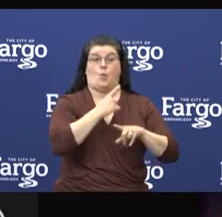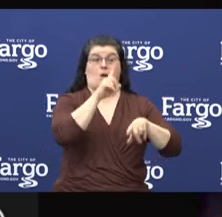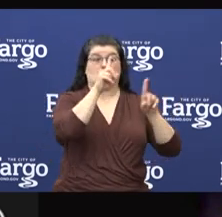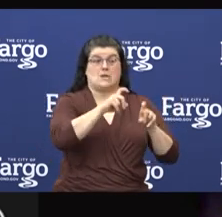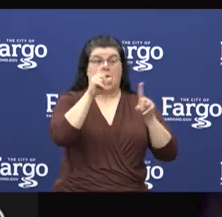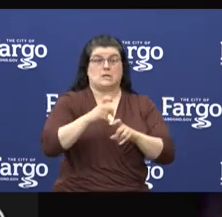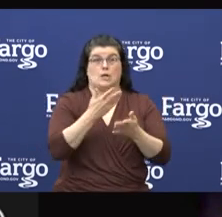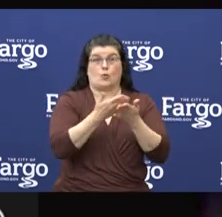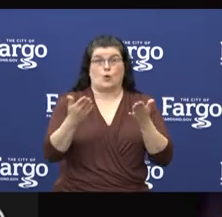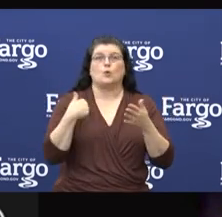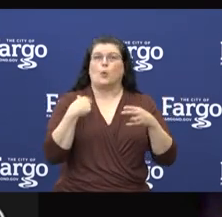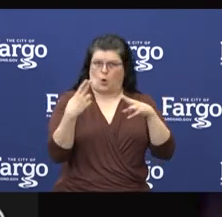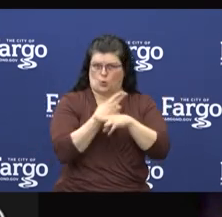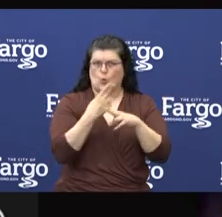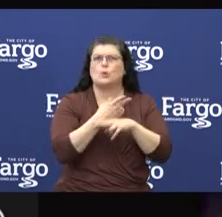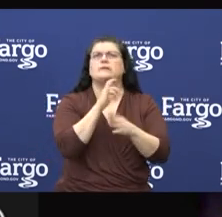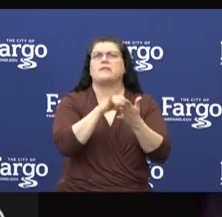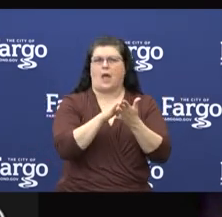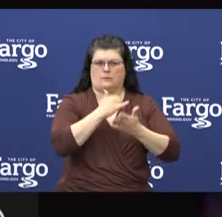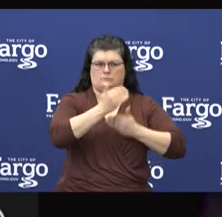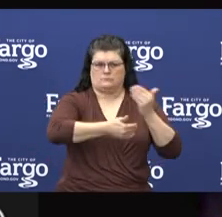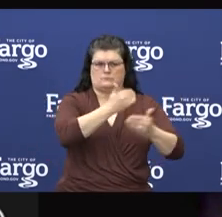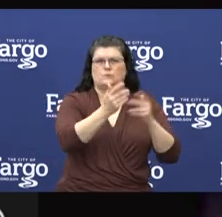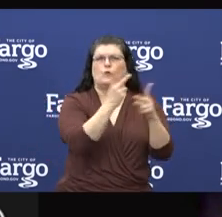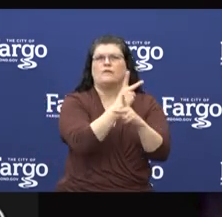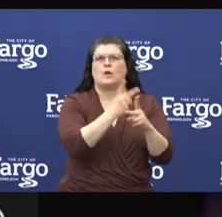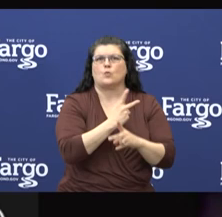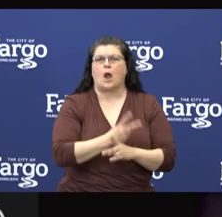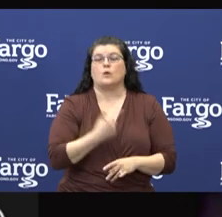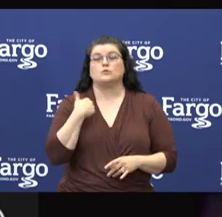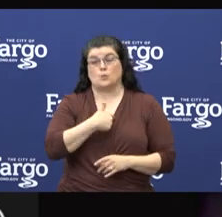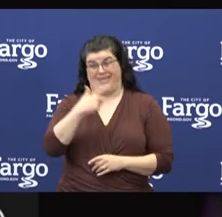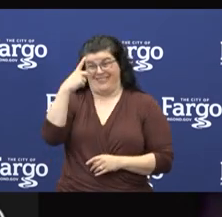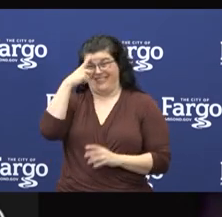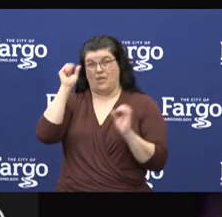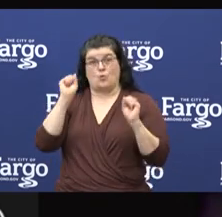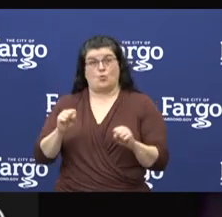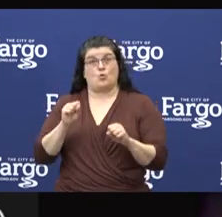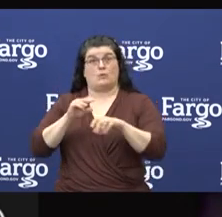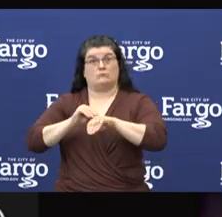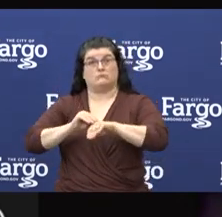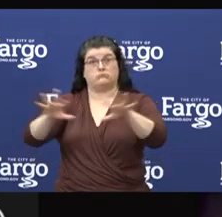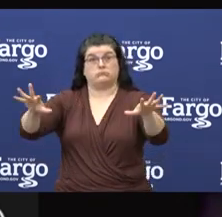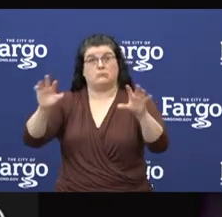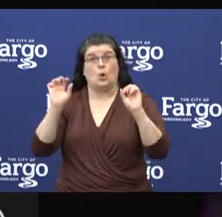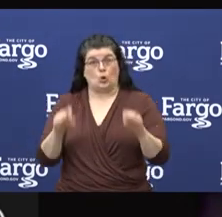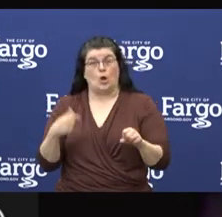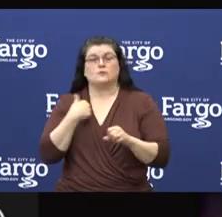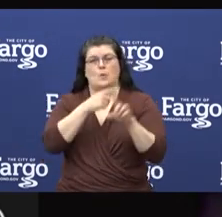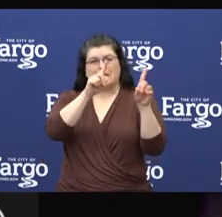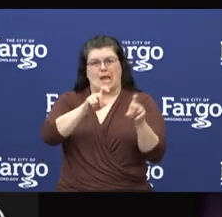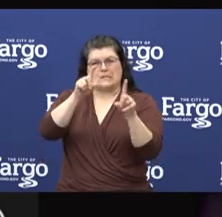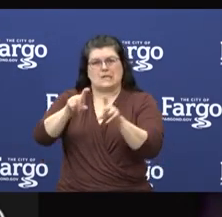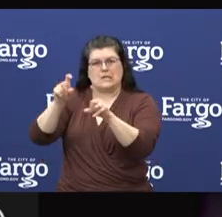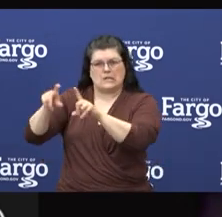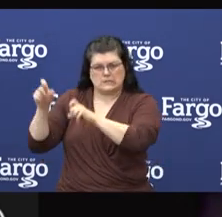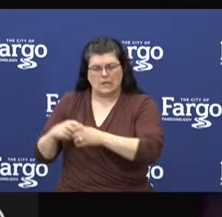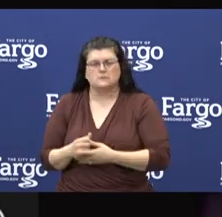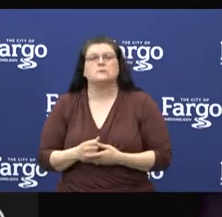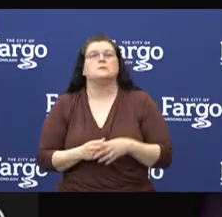strategically in areas where our public health experts believe outbreaks could be most concentrated. We've heard from